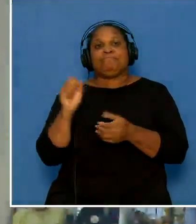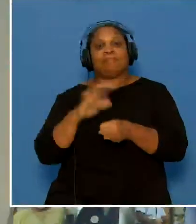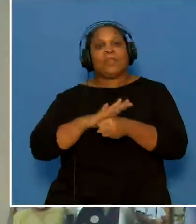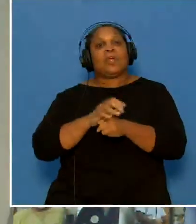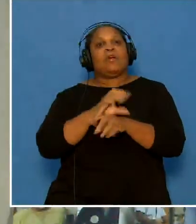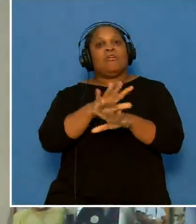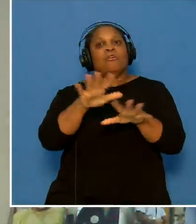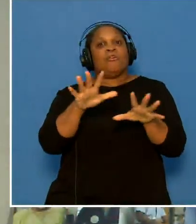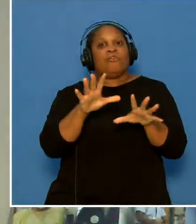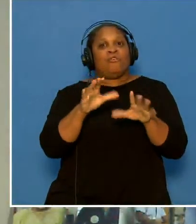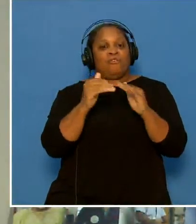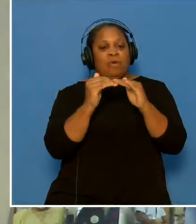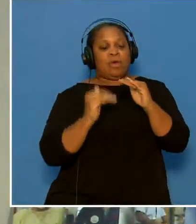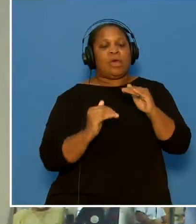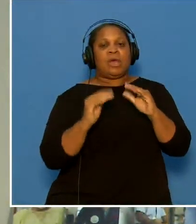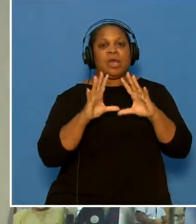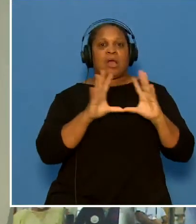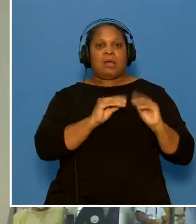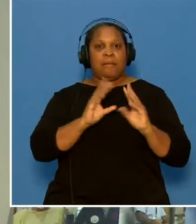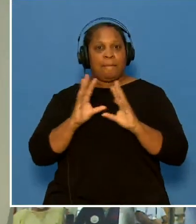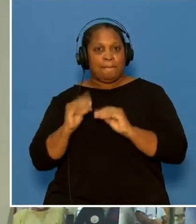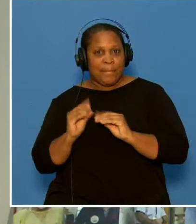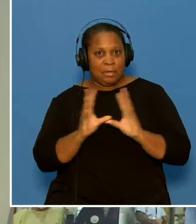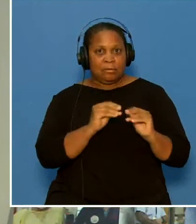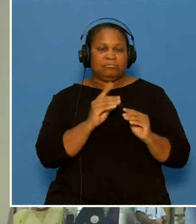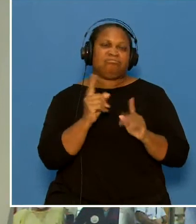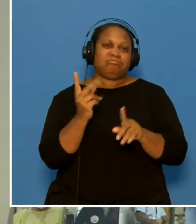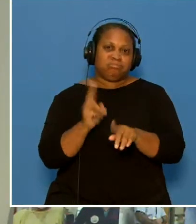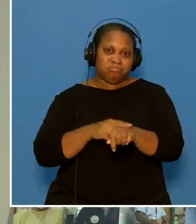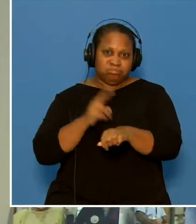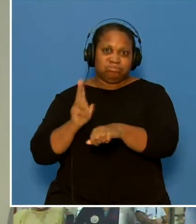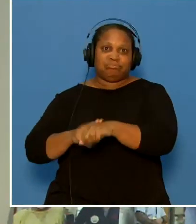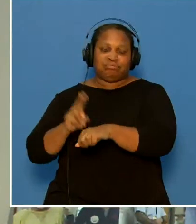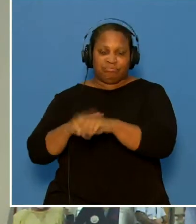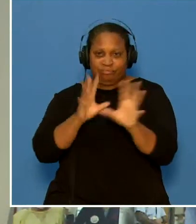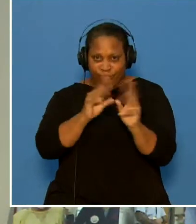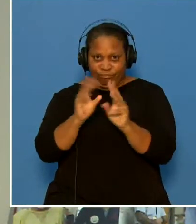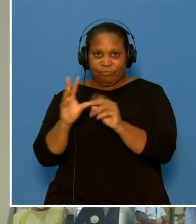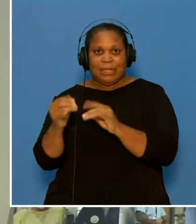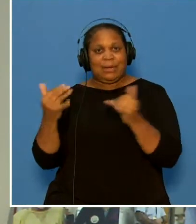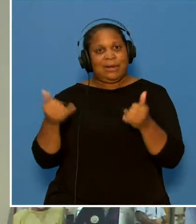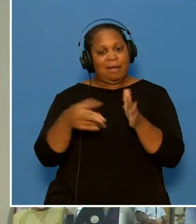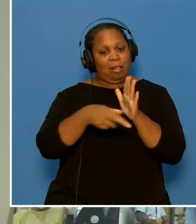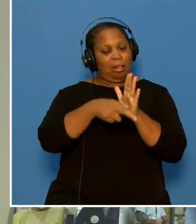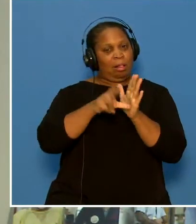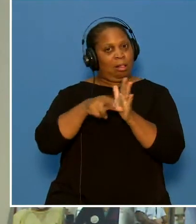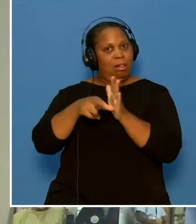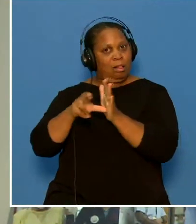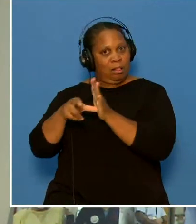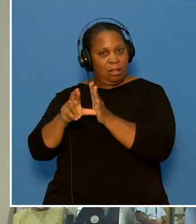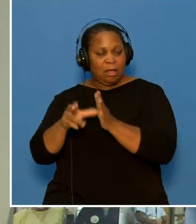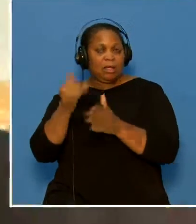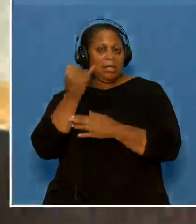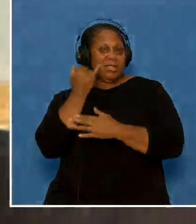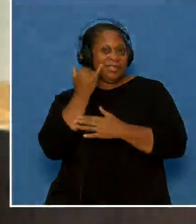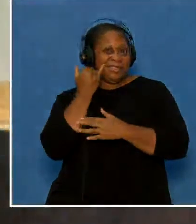cabinet subcommittee that meets regularly, and part of those discussions also entail looking at whether or not there should be further